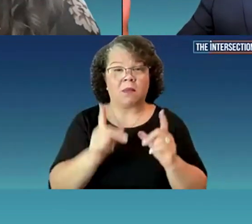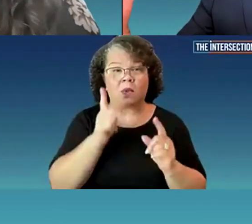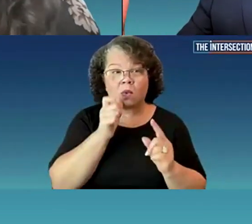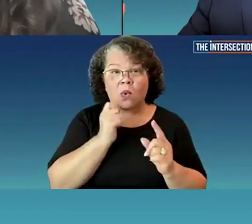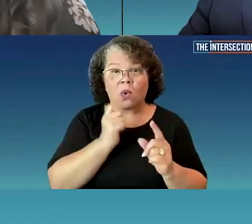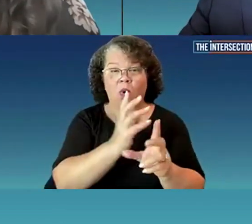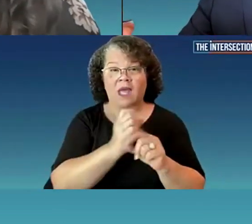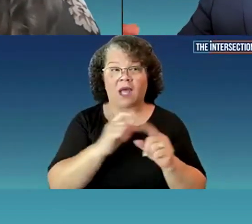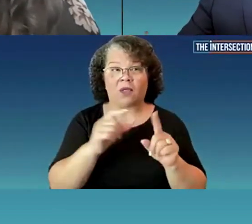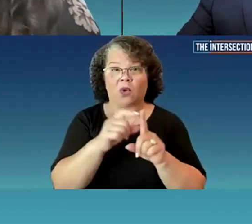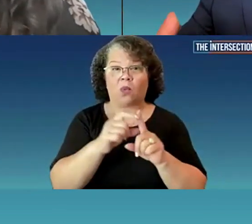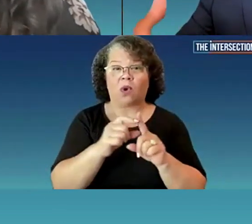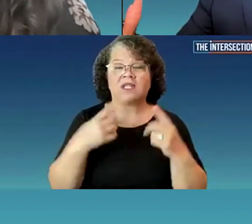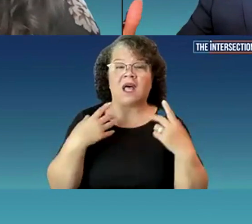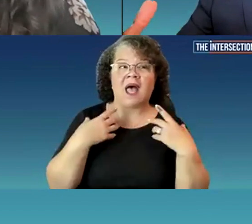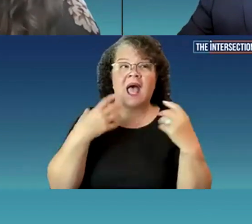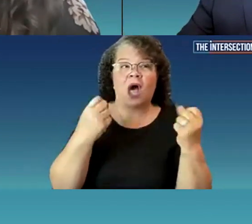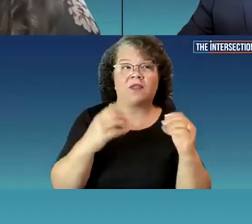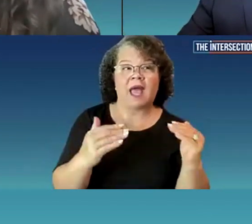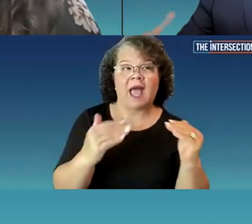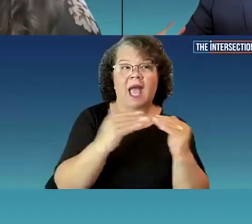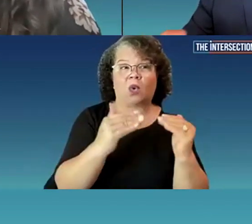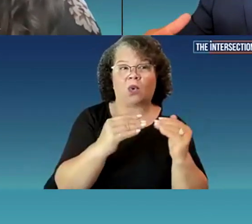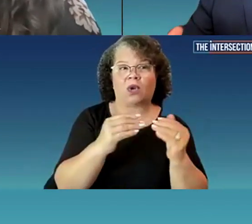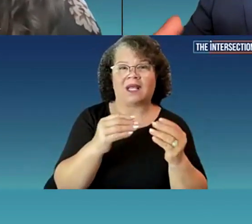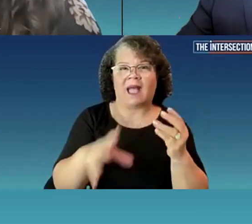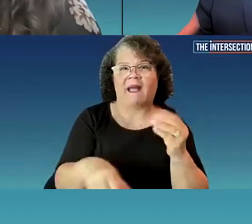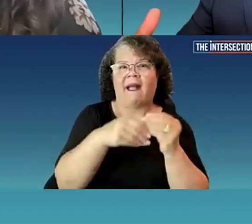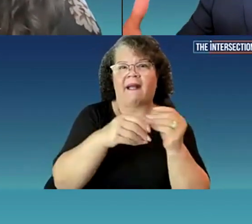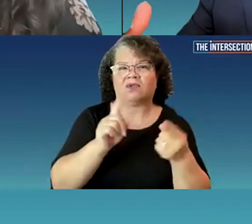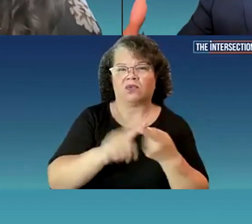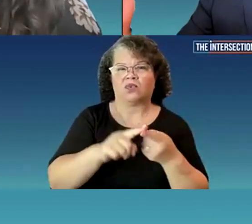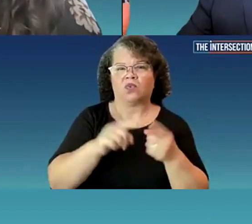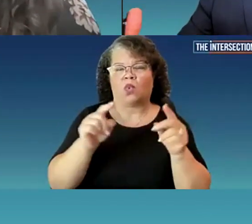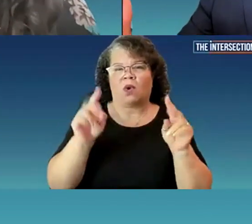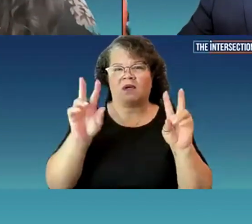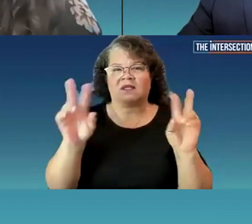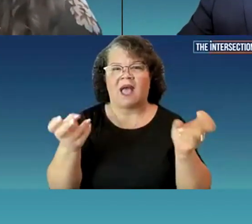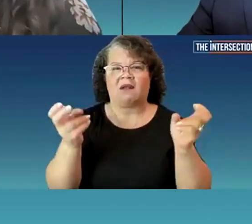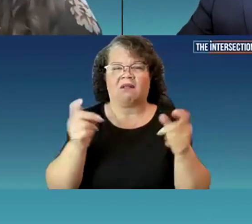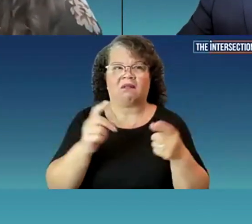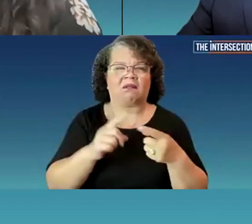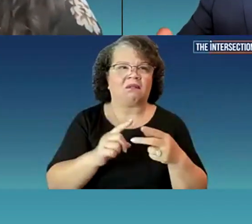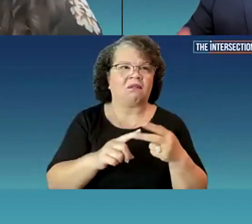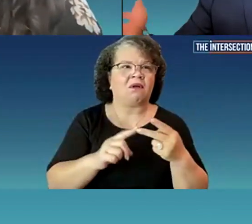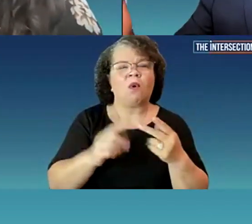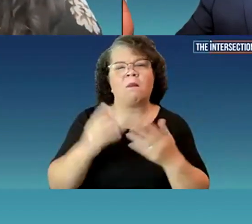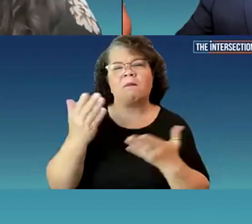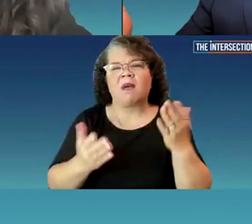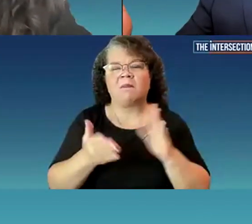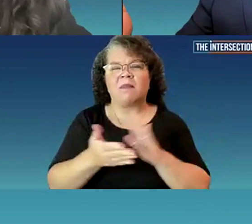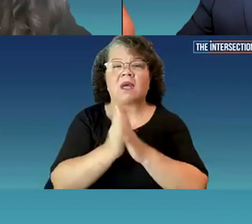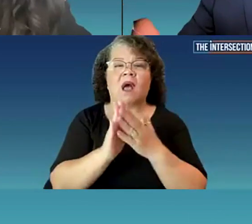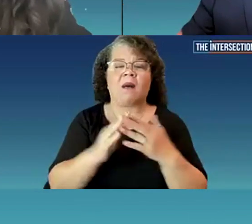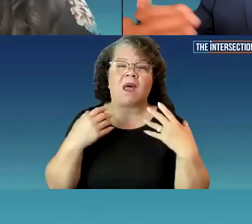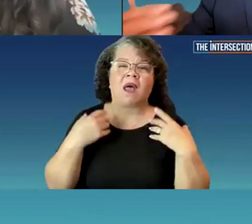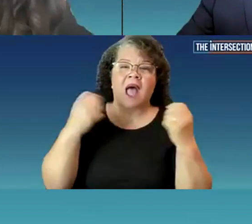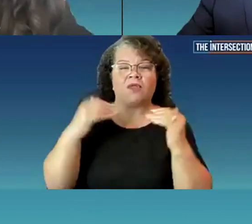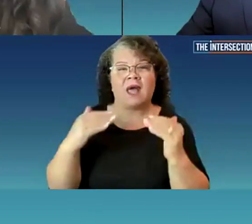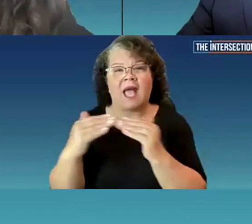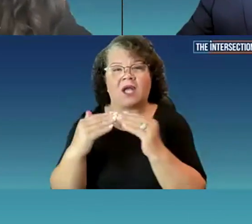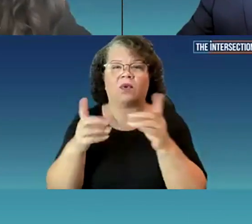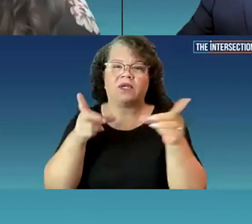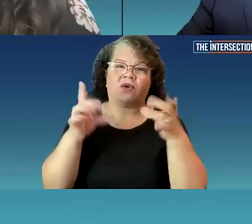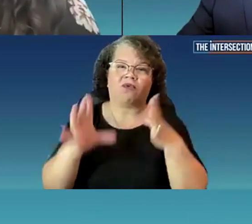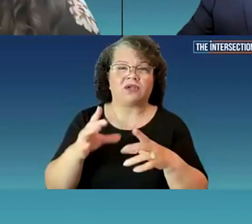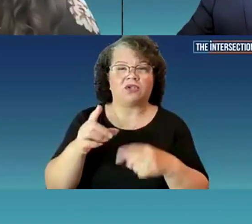health equity thrown into their title, or maybe they become the health equity director at an institution that didn't have one before, and